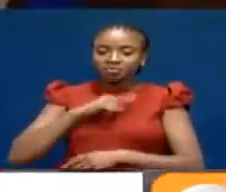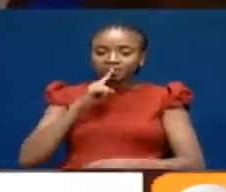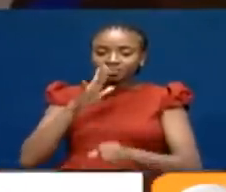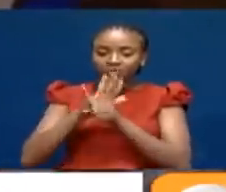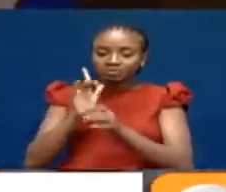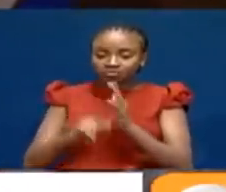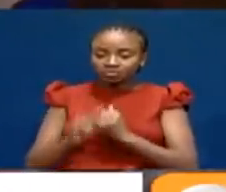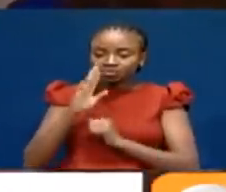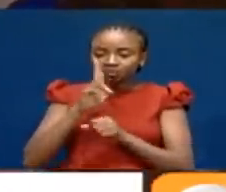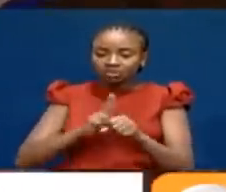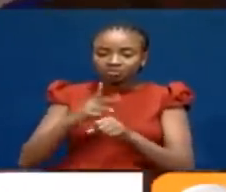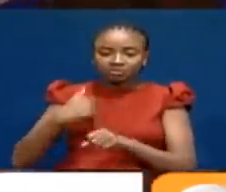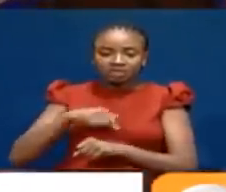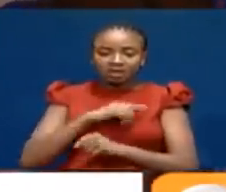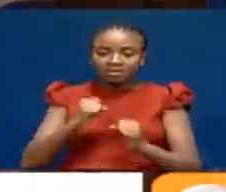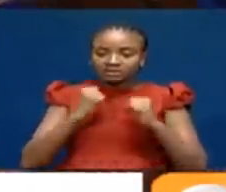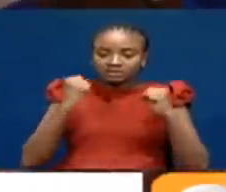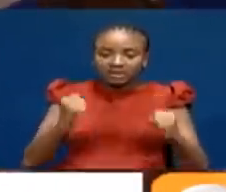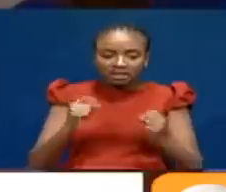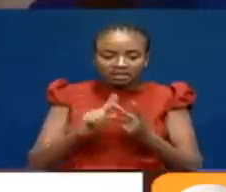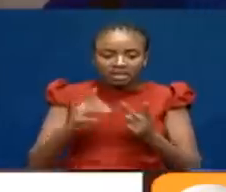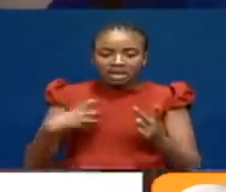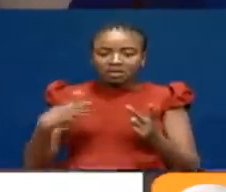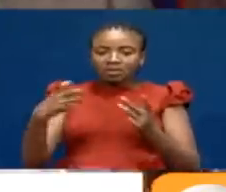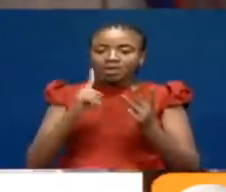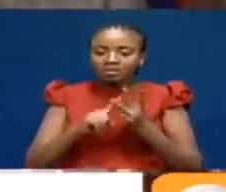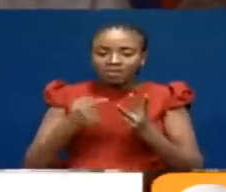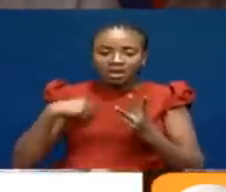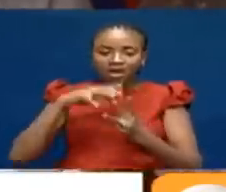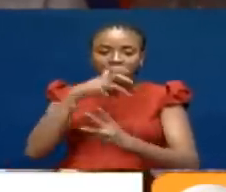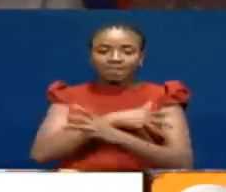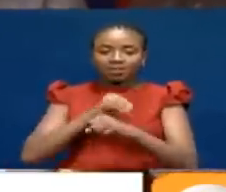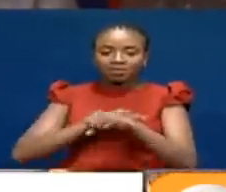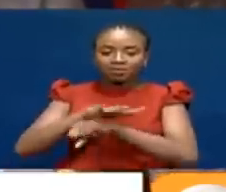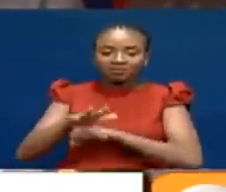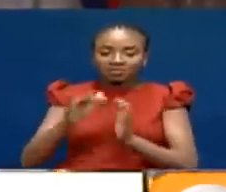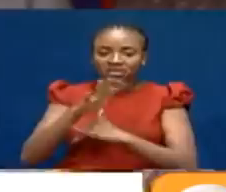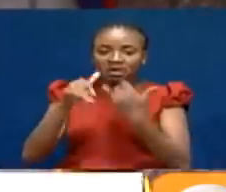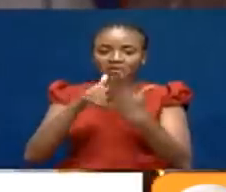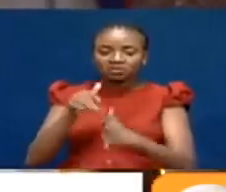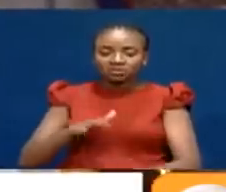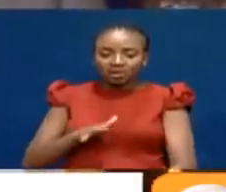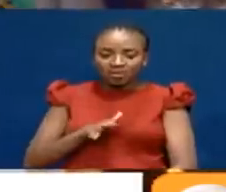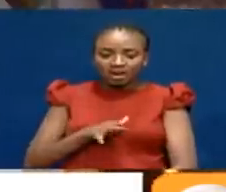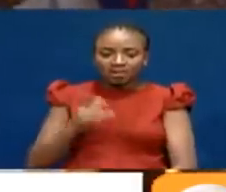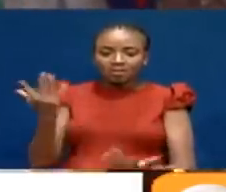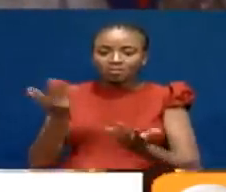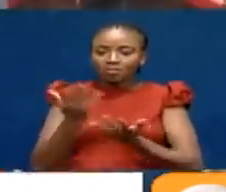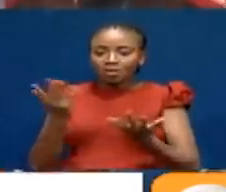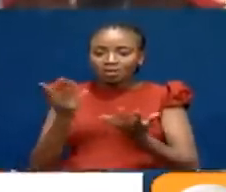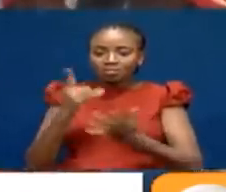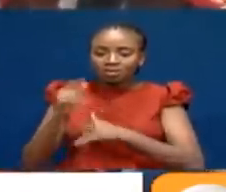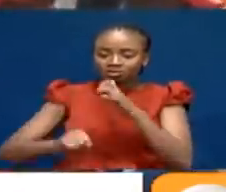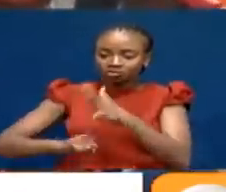tutatumia mali yetu, nguvu zetu na ushawishi wetu. Wa mama wote wa nguvu wako